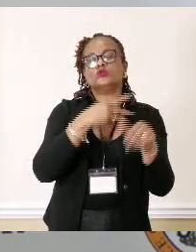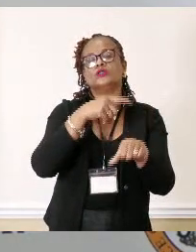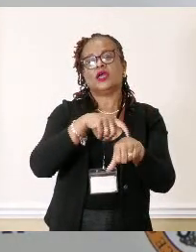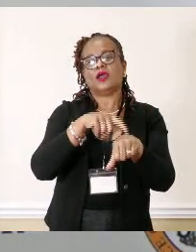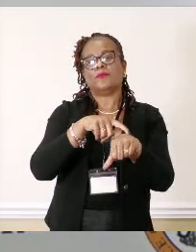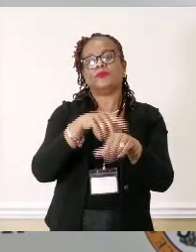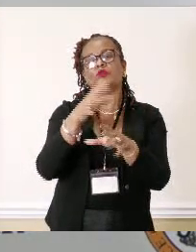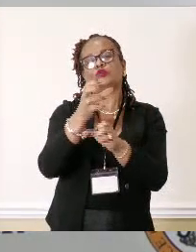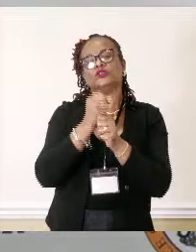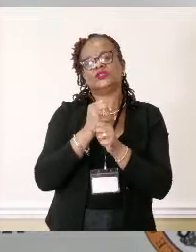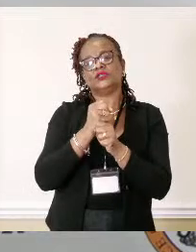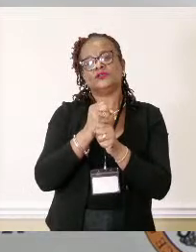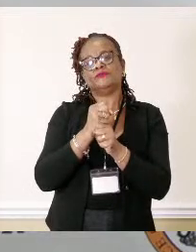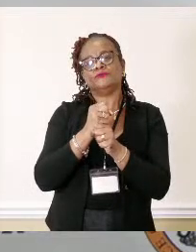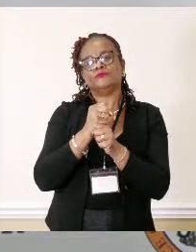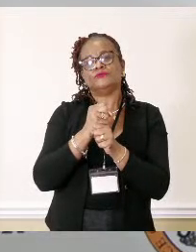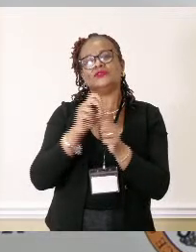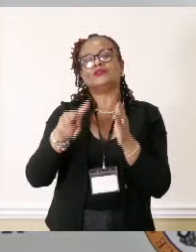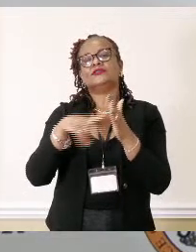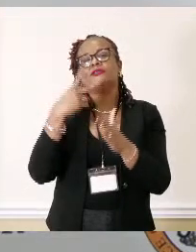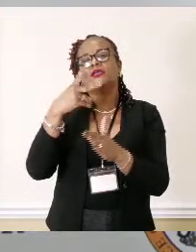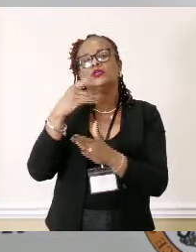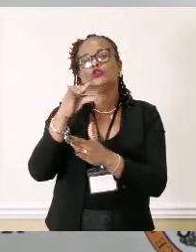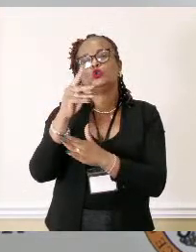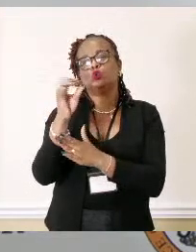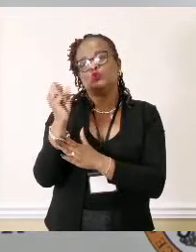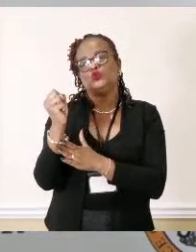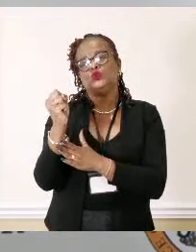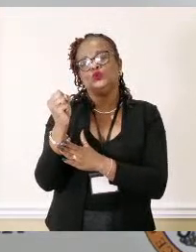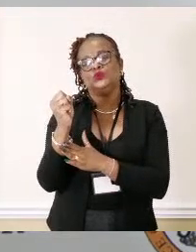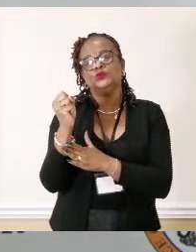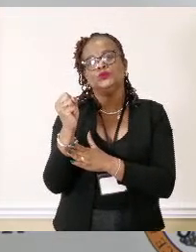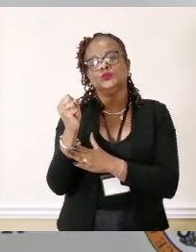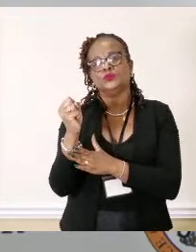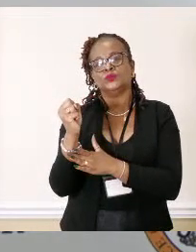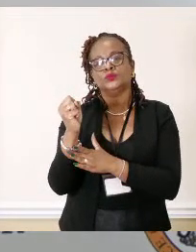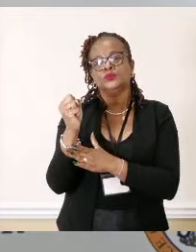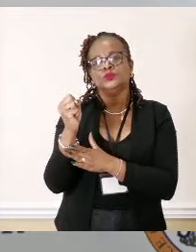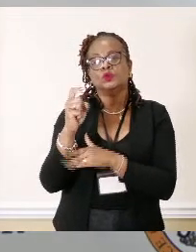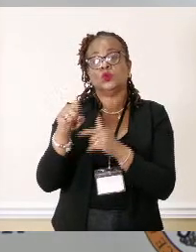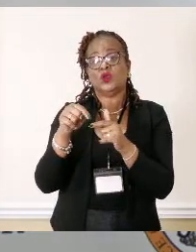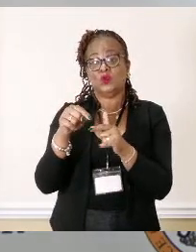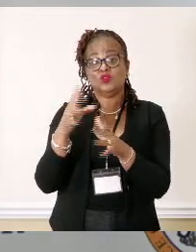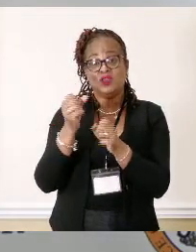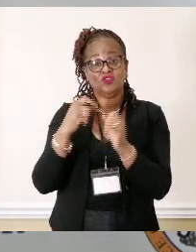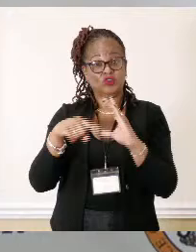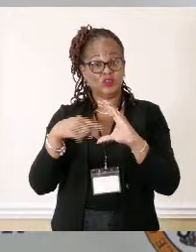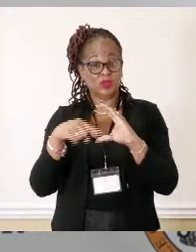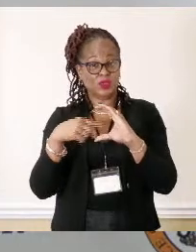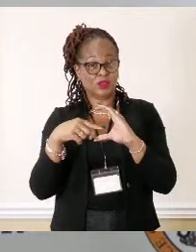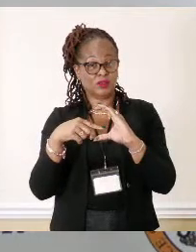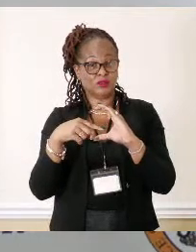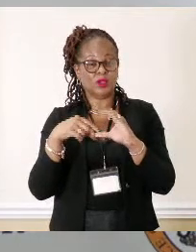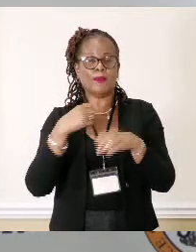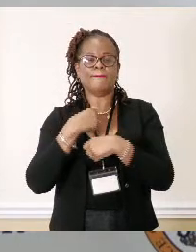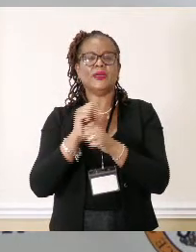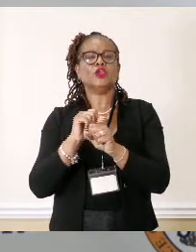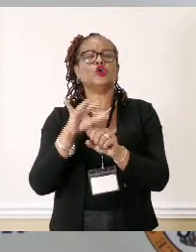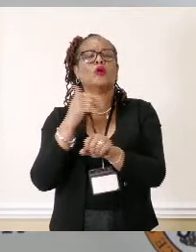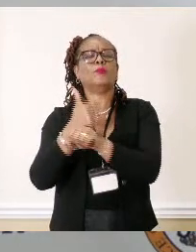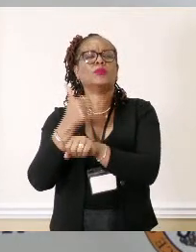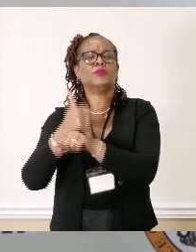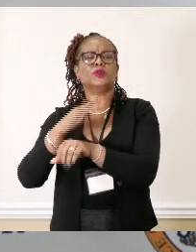to receive the second dose. Once you are notified, you should make your